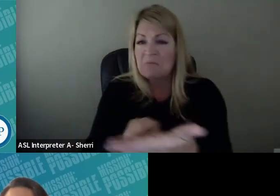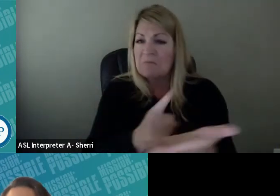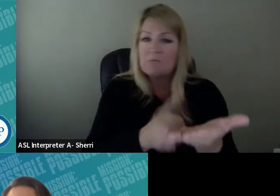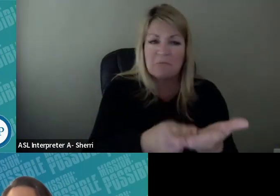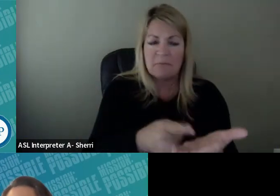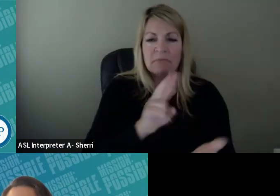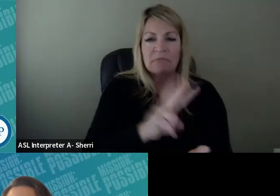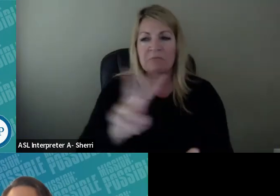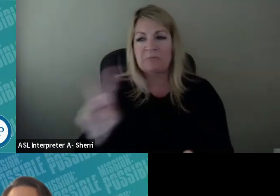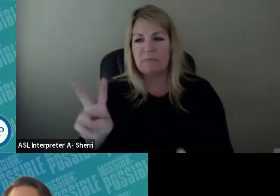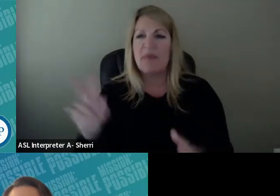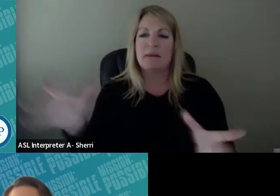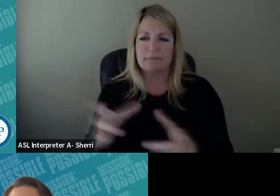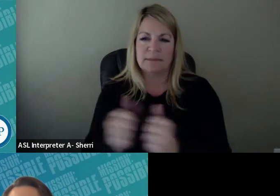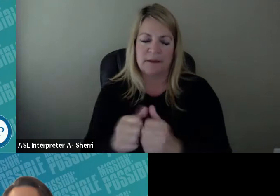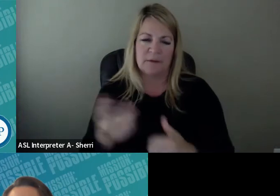will be.